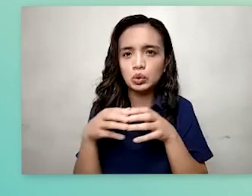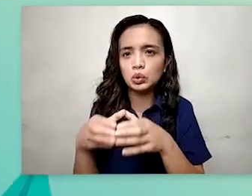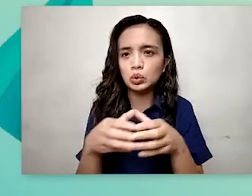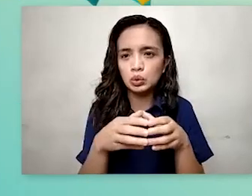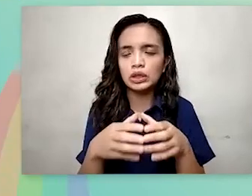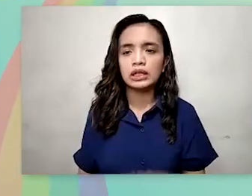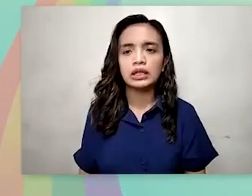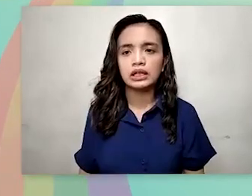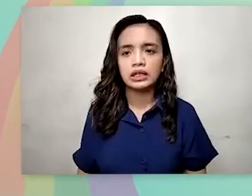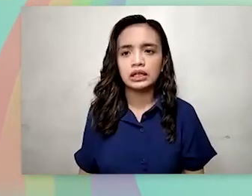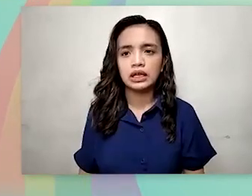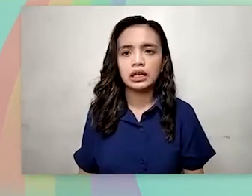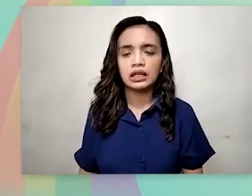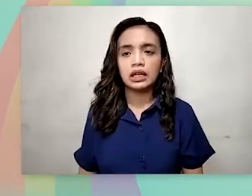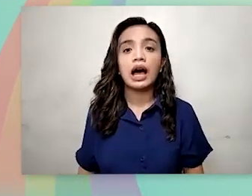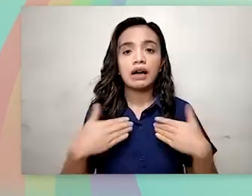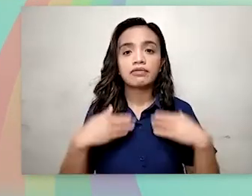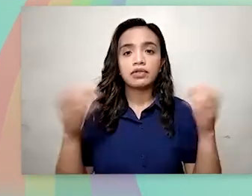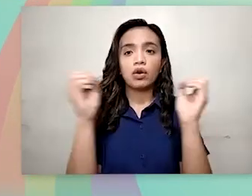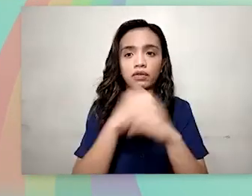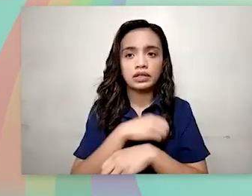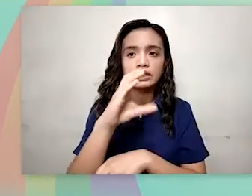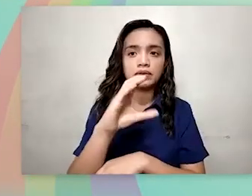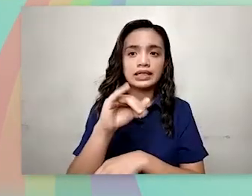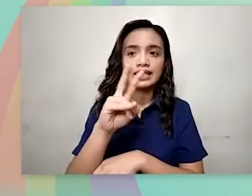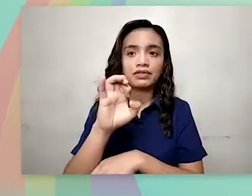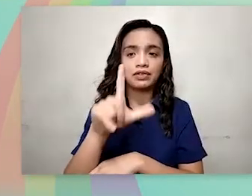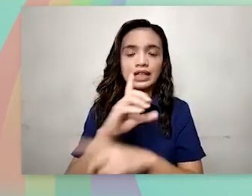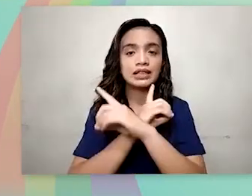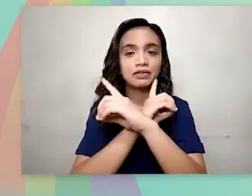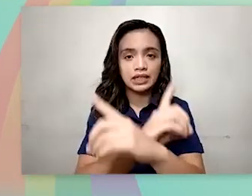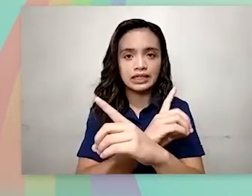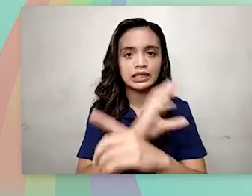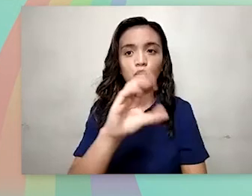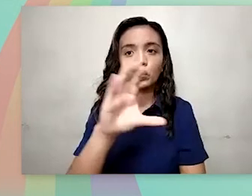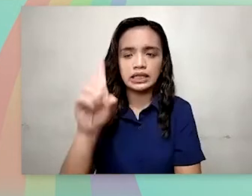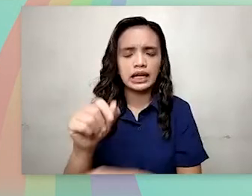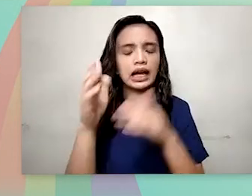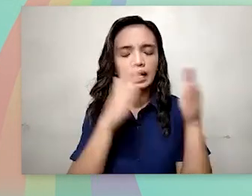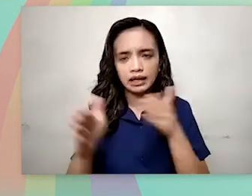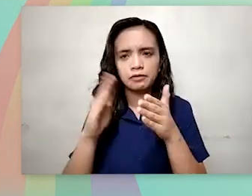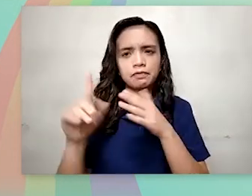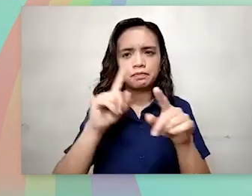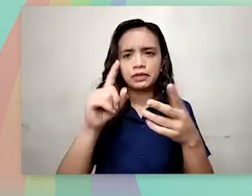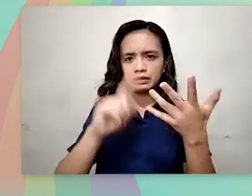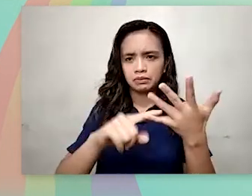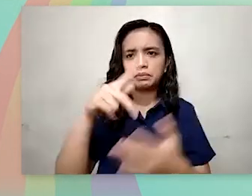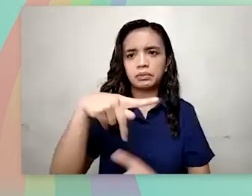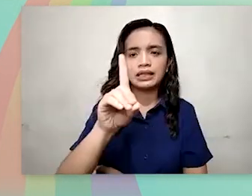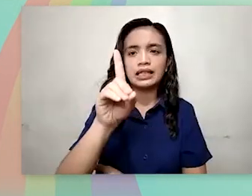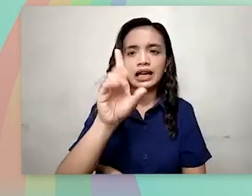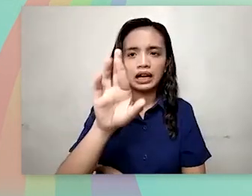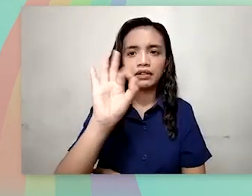and Edwin and his colleagues put together. And Office of Civil Defense is there, civil society is there with the Center